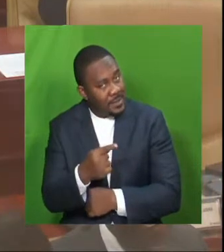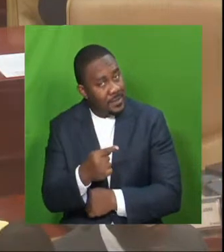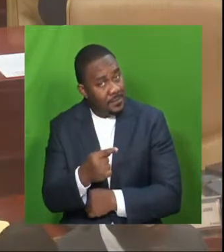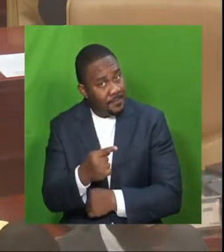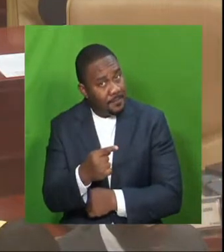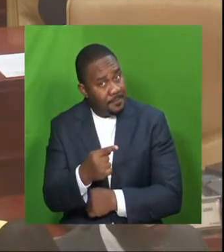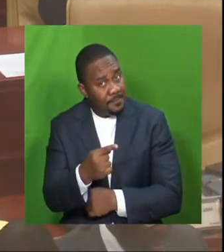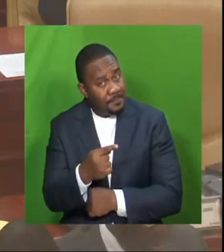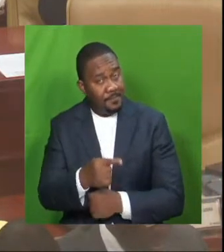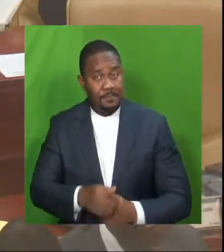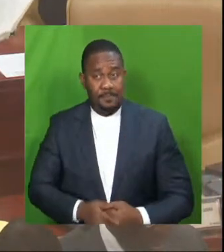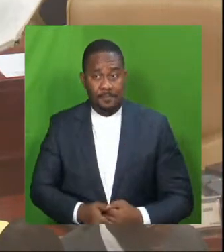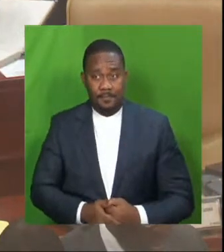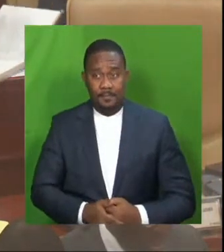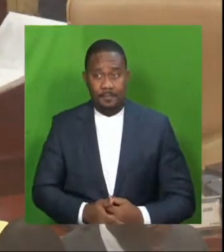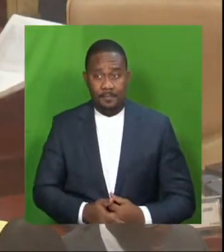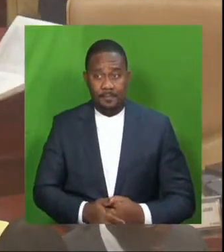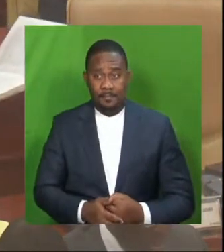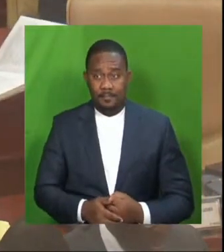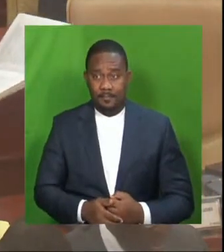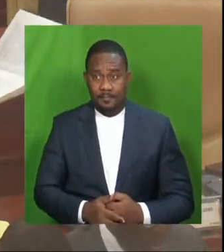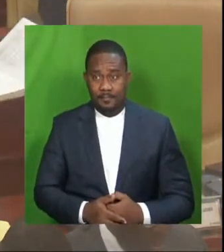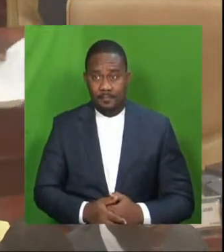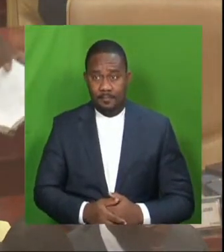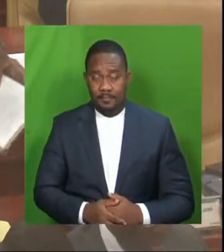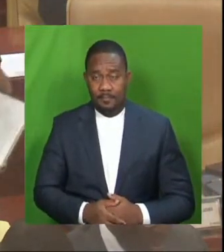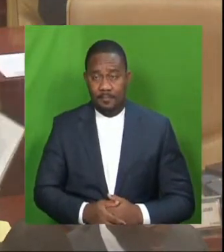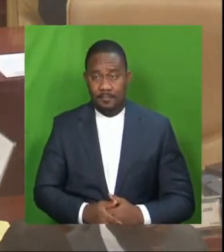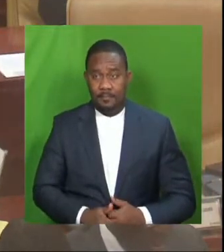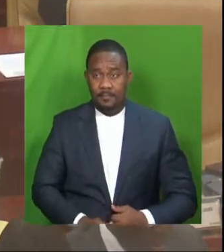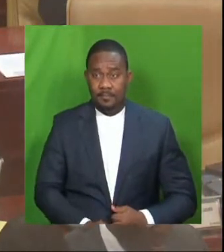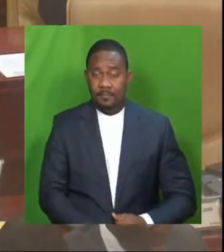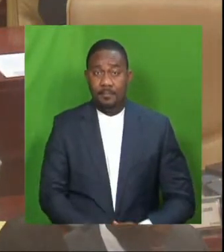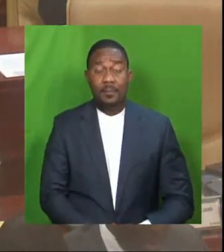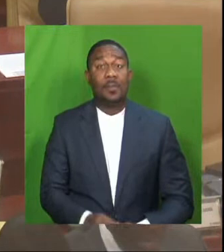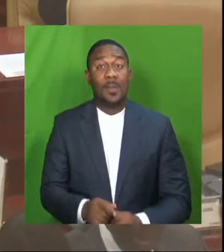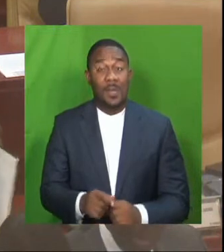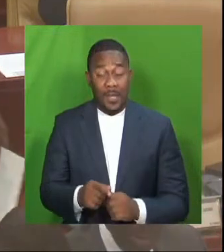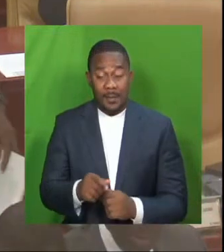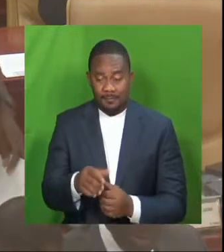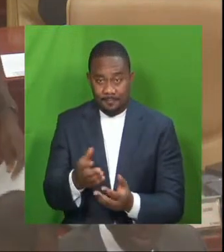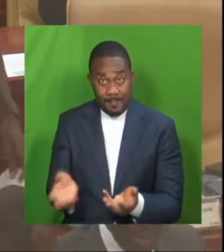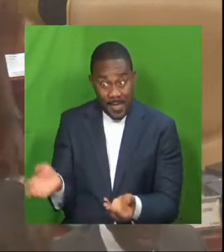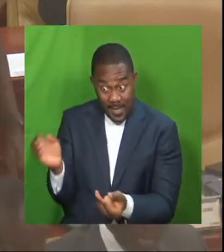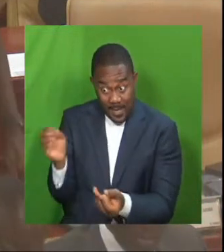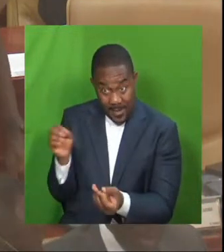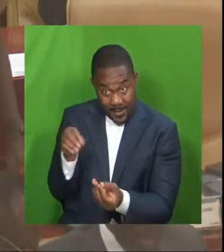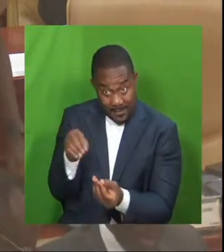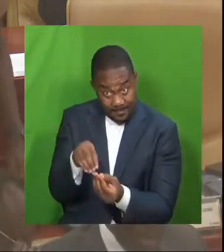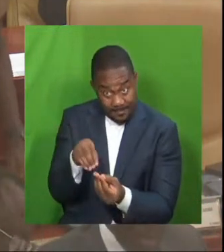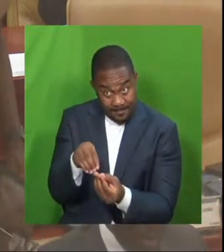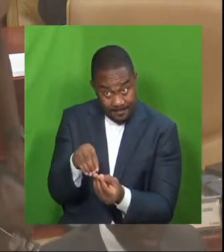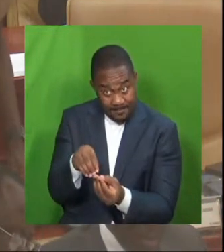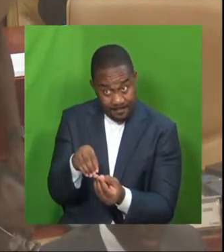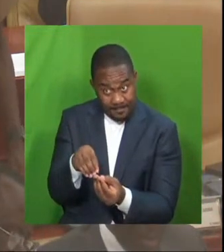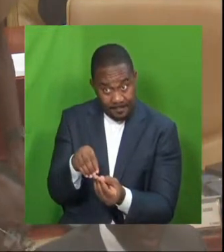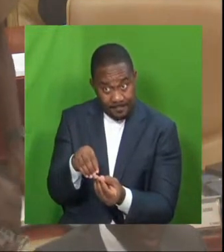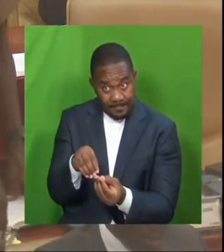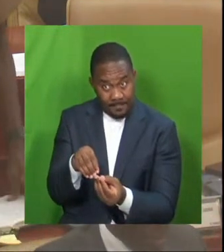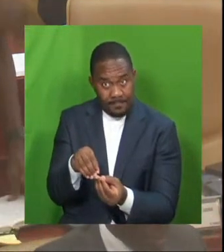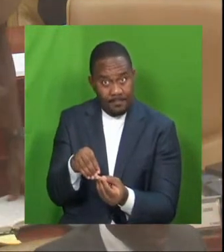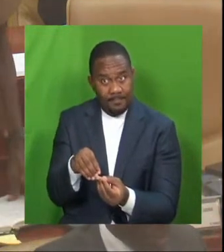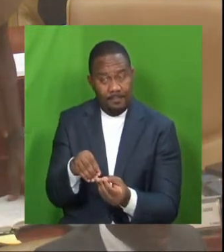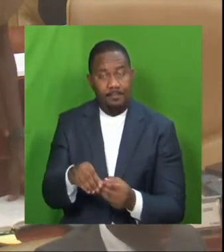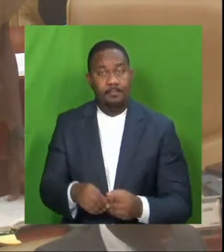and continues to meet. Yes. Period. Yes. The addition that the report of